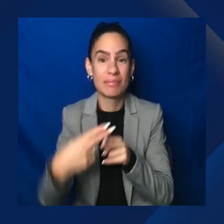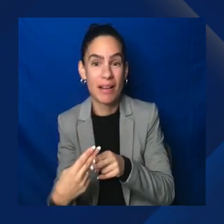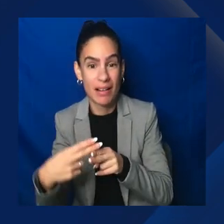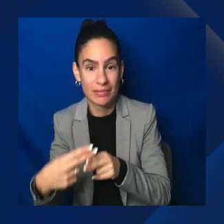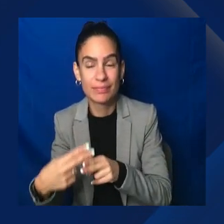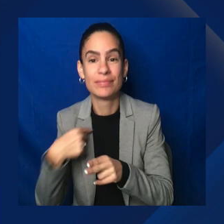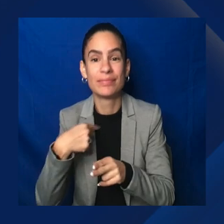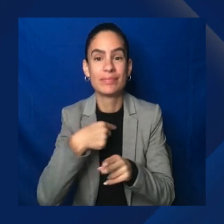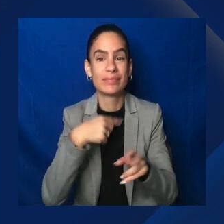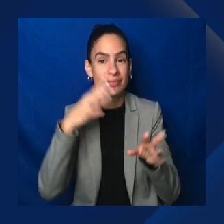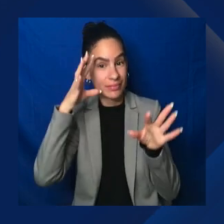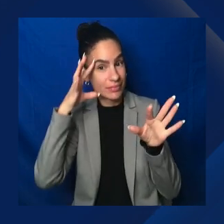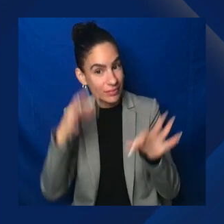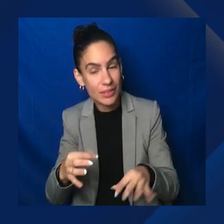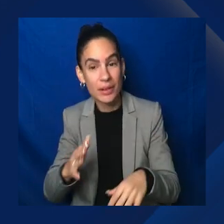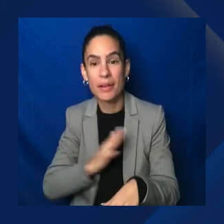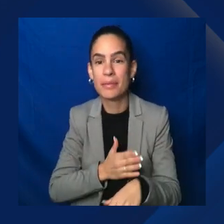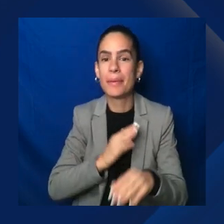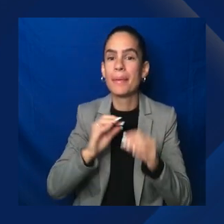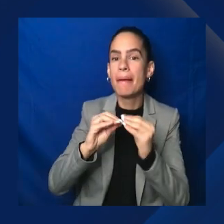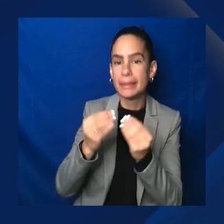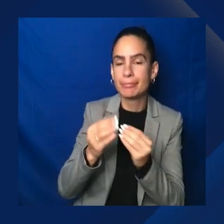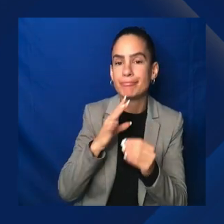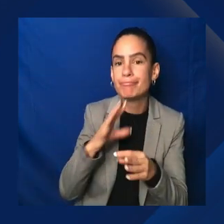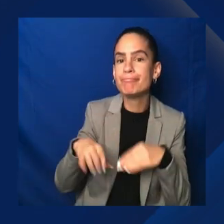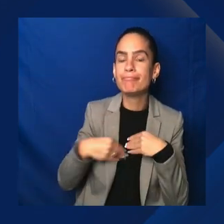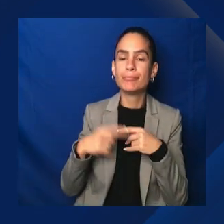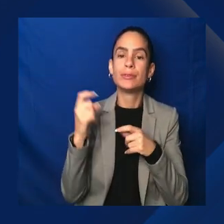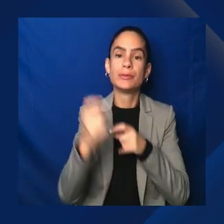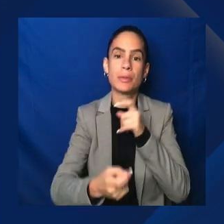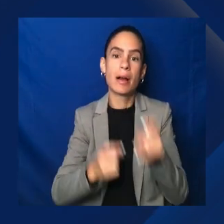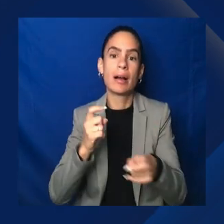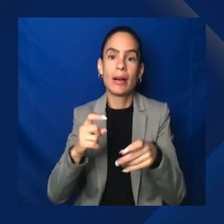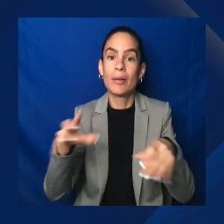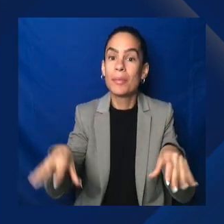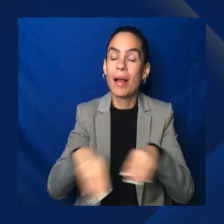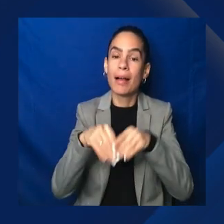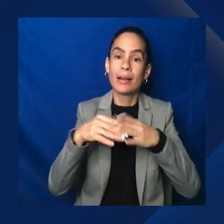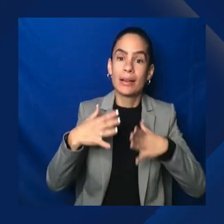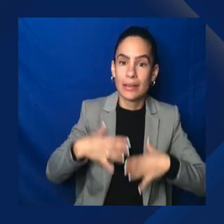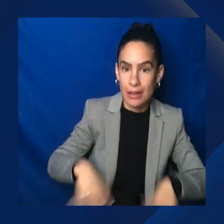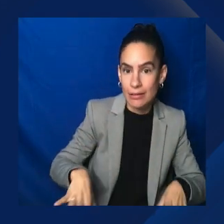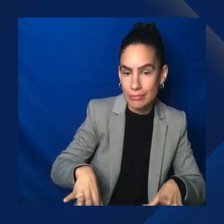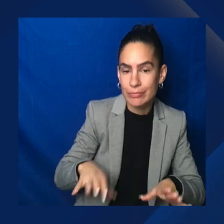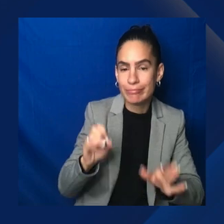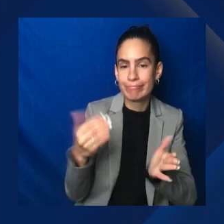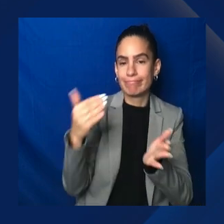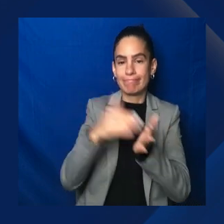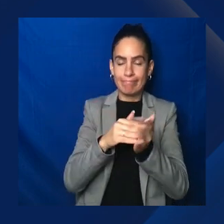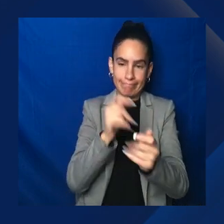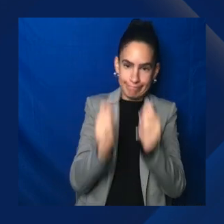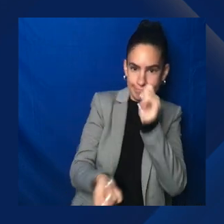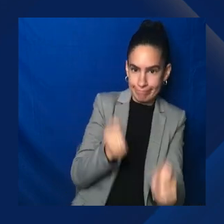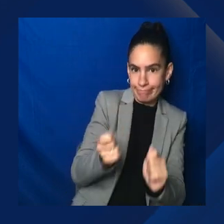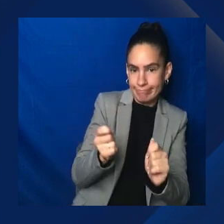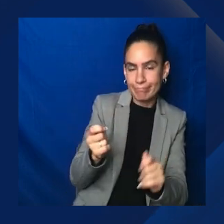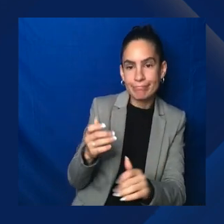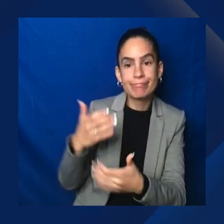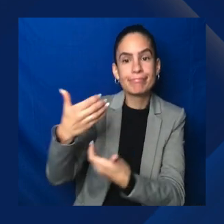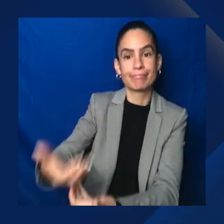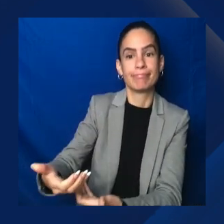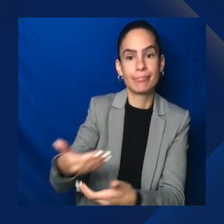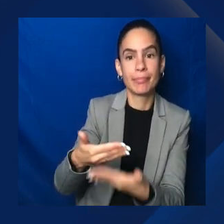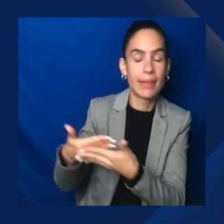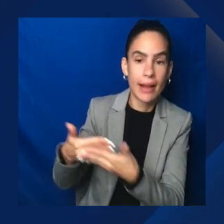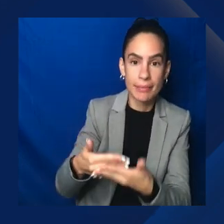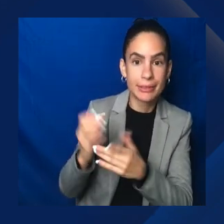for babies gone too soon. We also provide angel boxes that allow families to capture memories while in the hospital